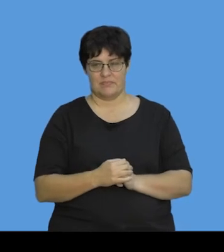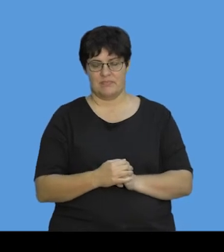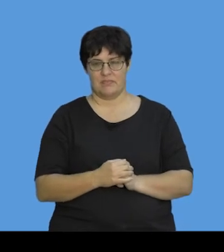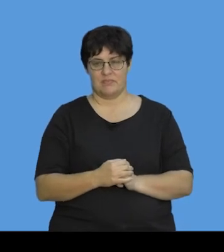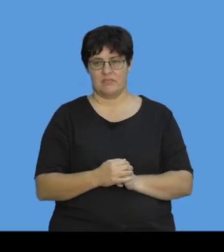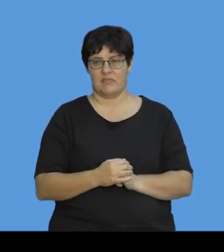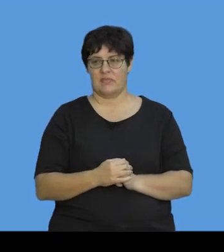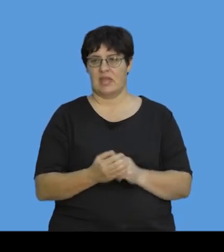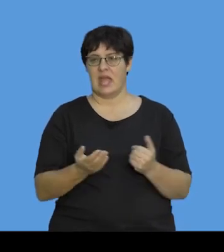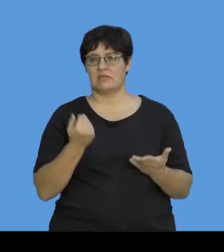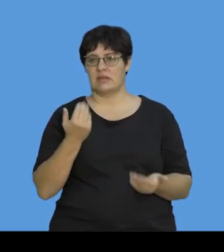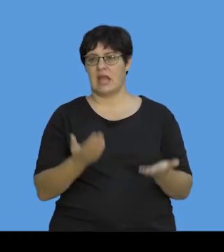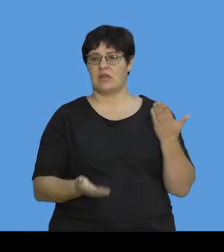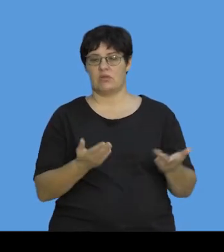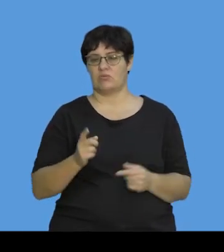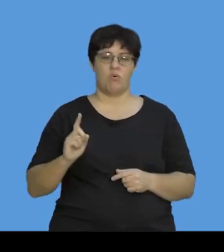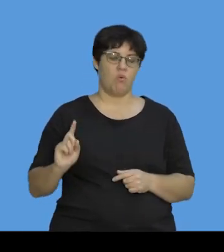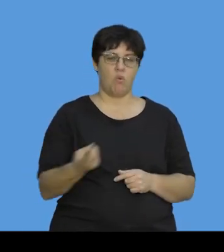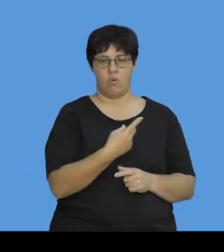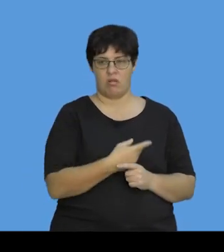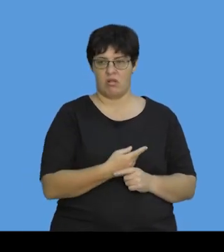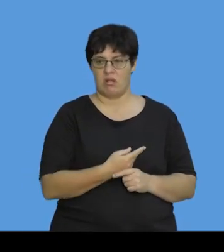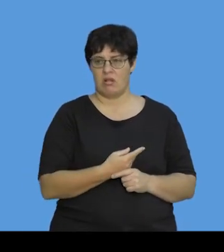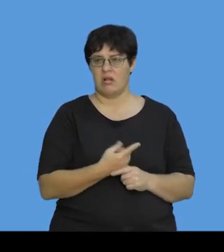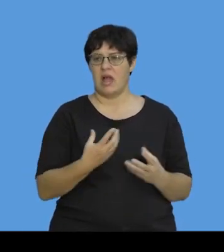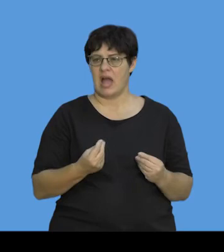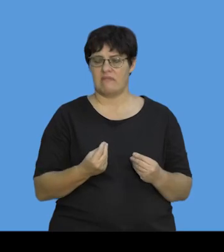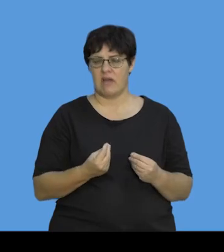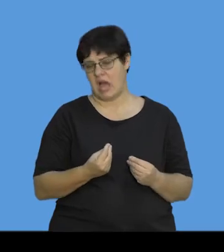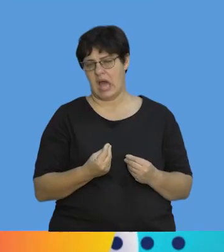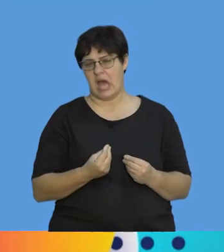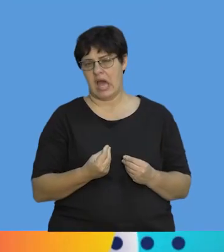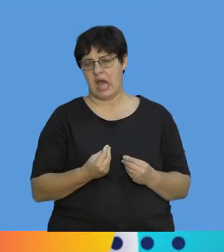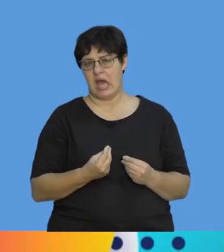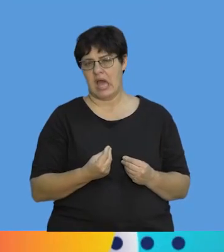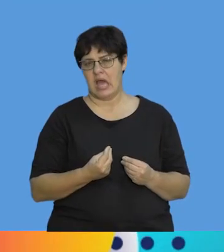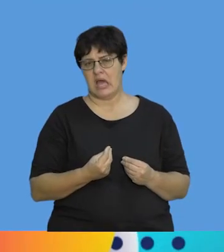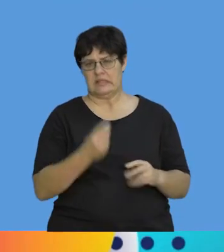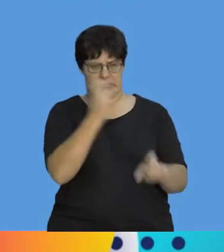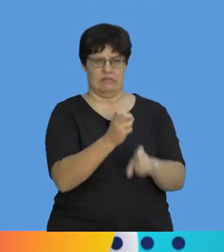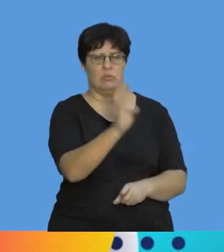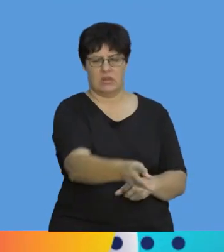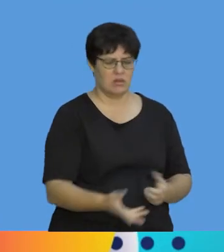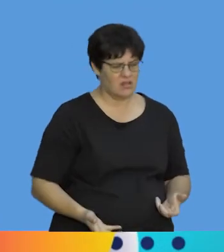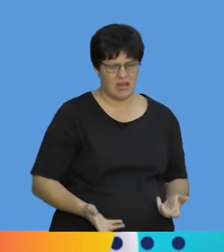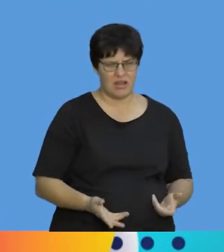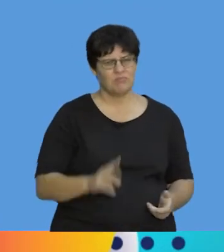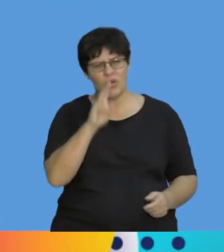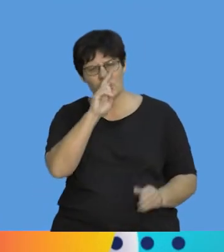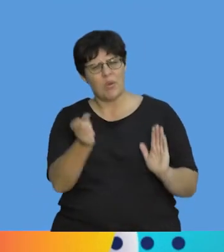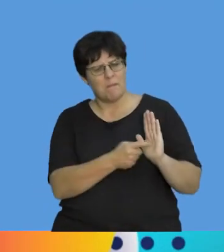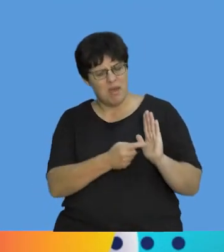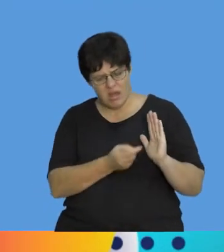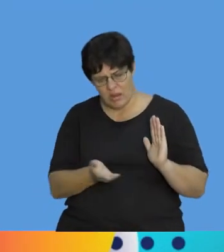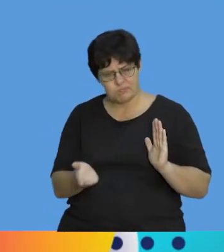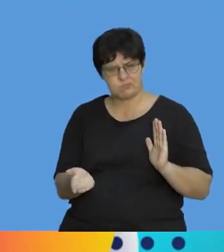Please don't expect that every equation of motion that you're going to get in this is going to be some sort of trick, because it's really not. Okay, look at the